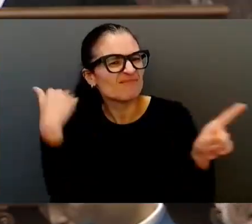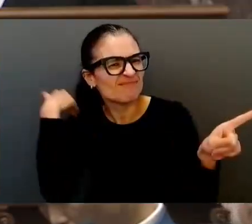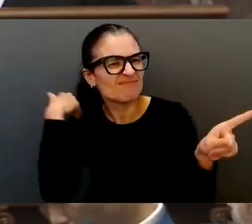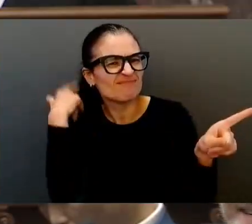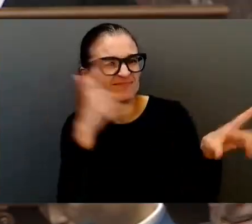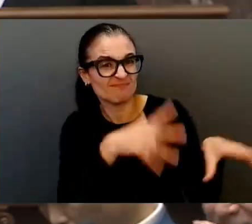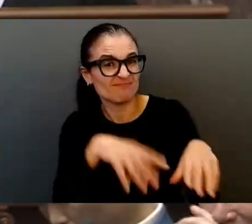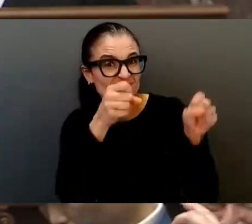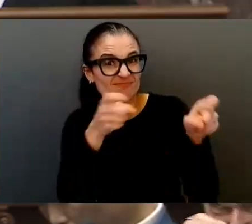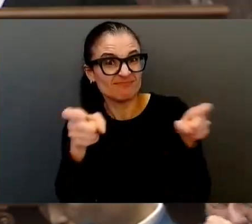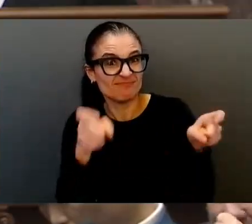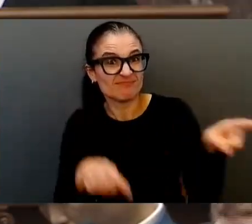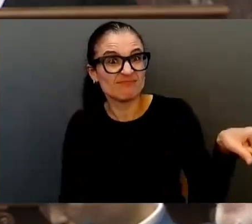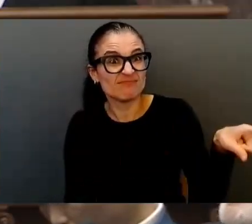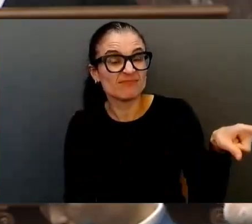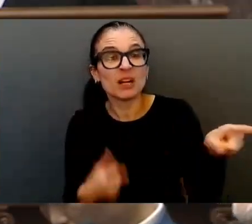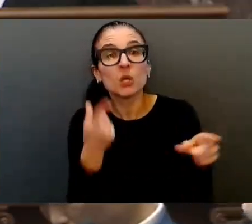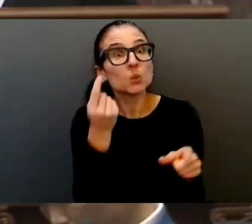for a decade.